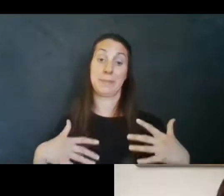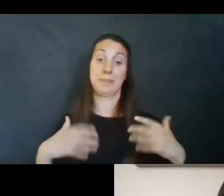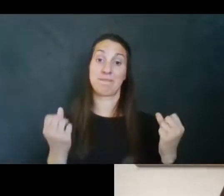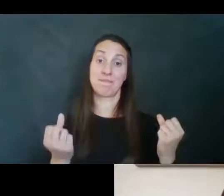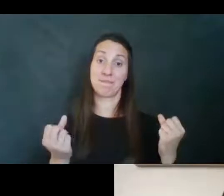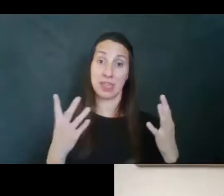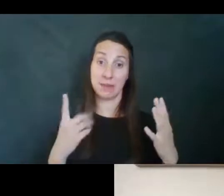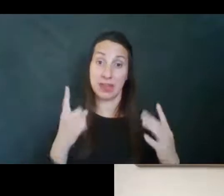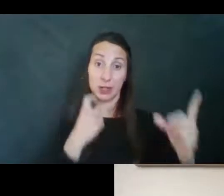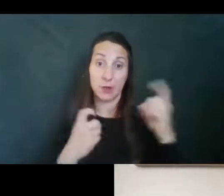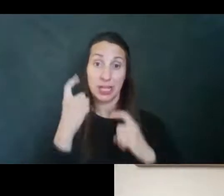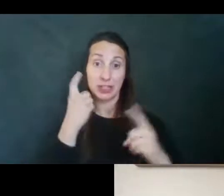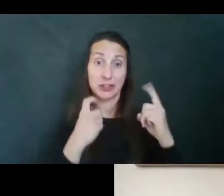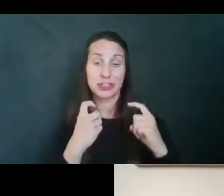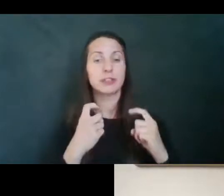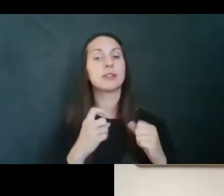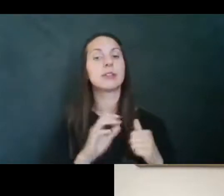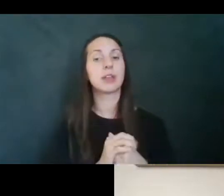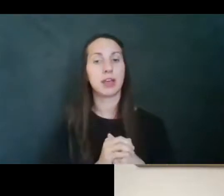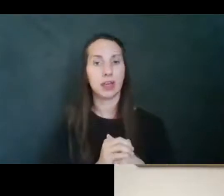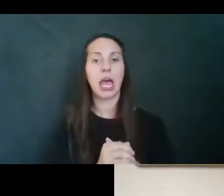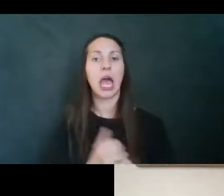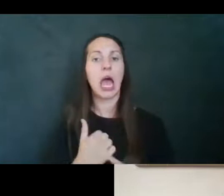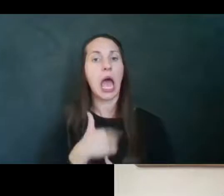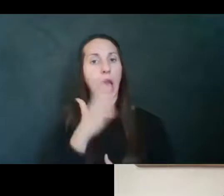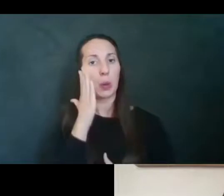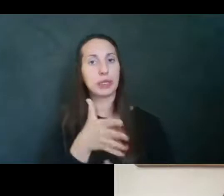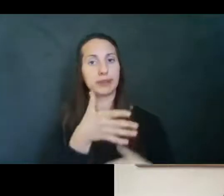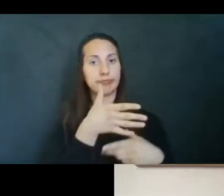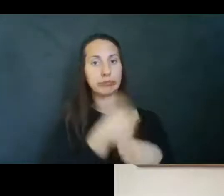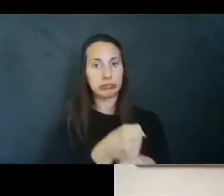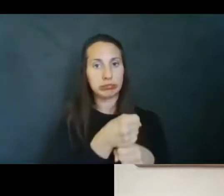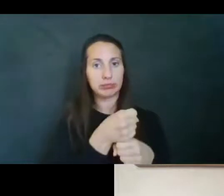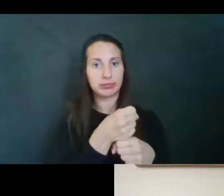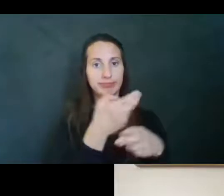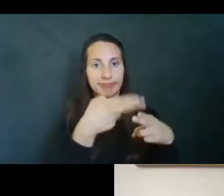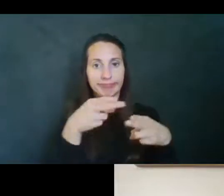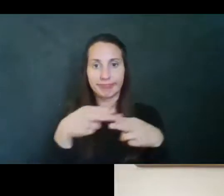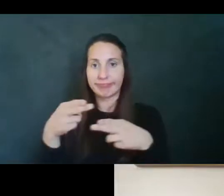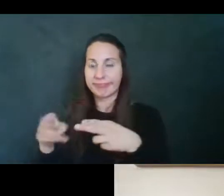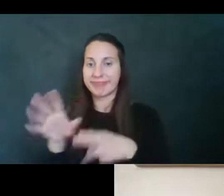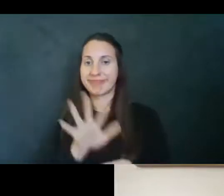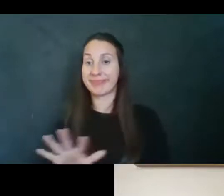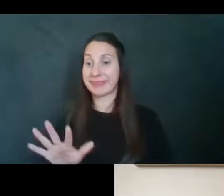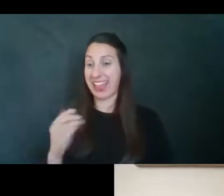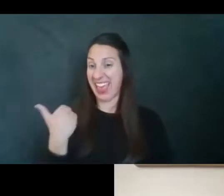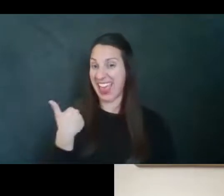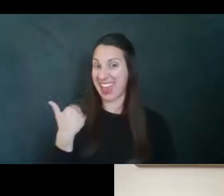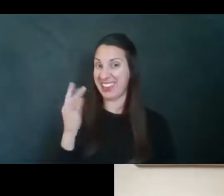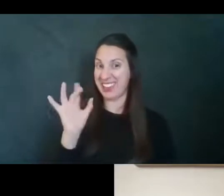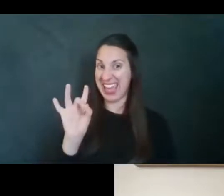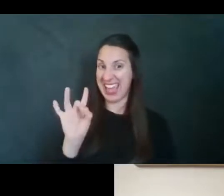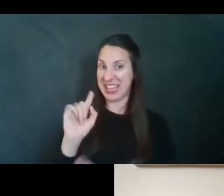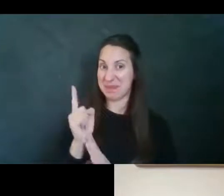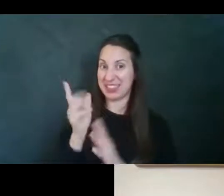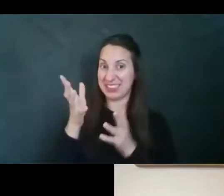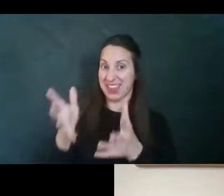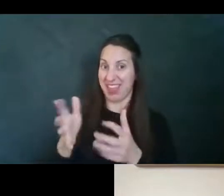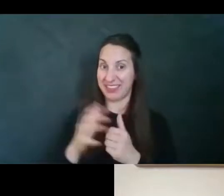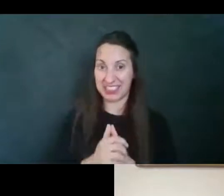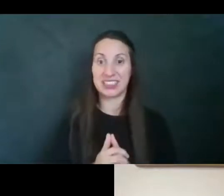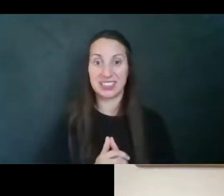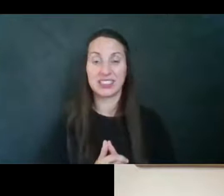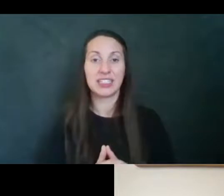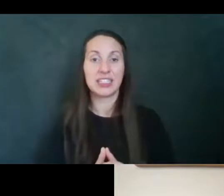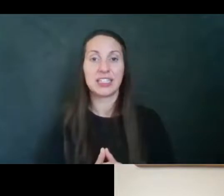questions coming in. I'm going to do some synthesis so that in the about 8 minutes that we have for questions, we reach